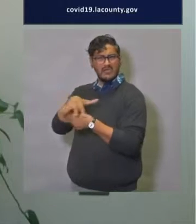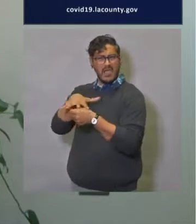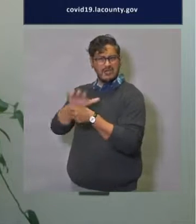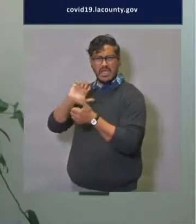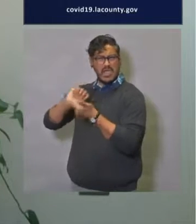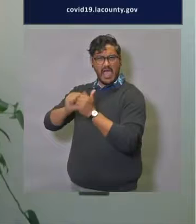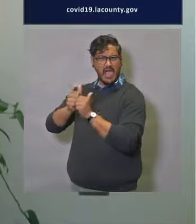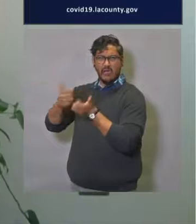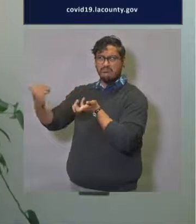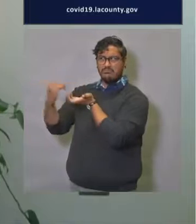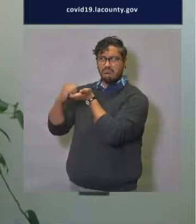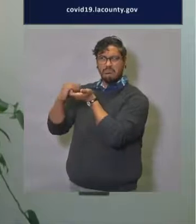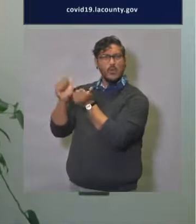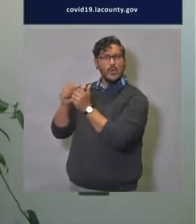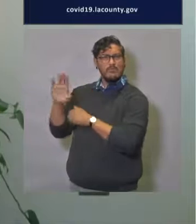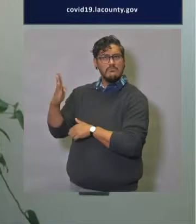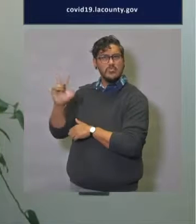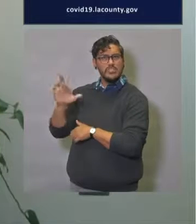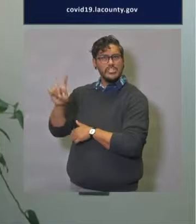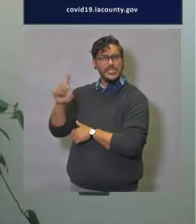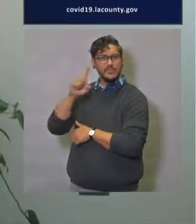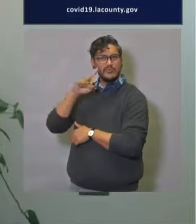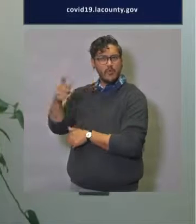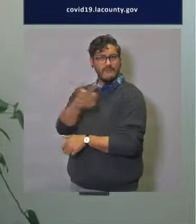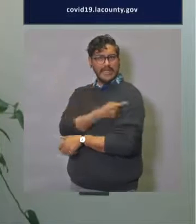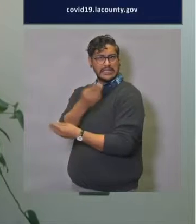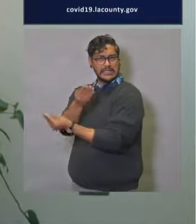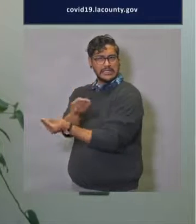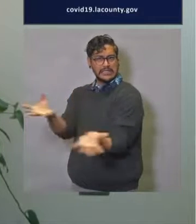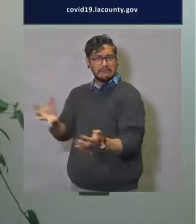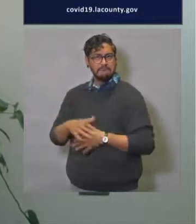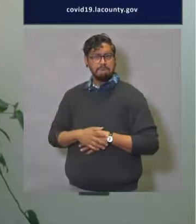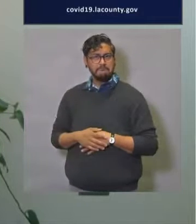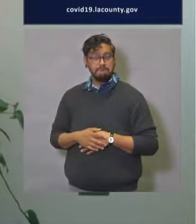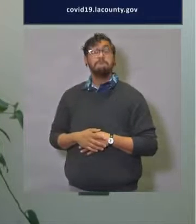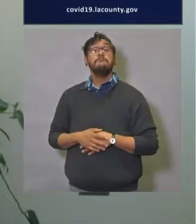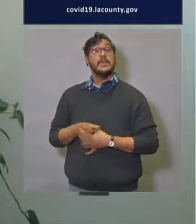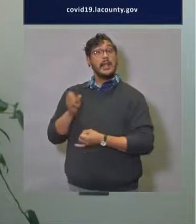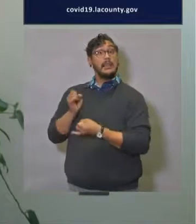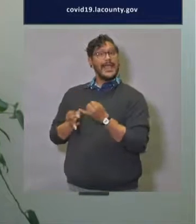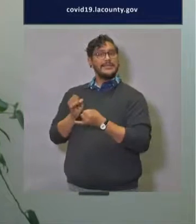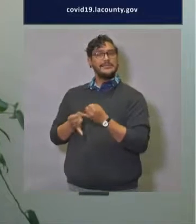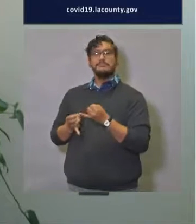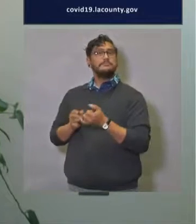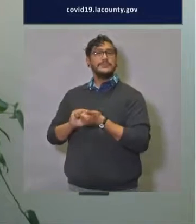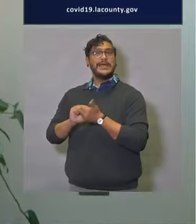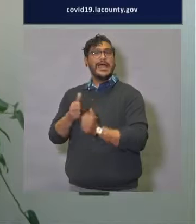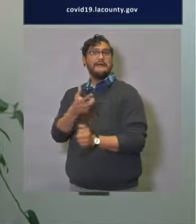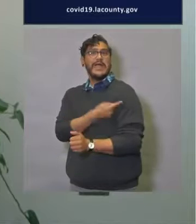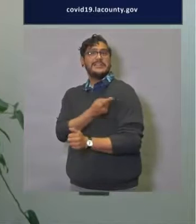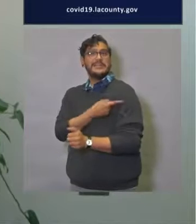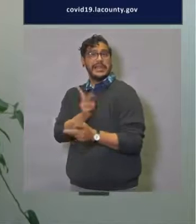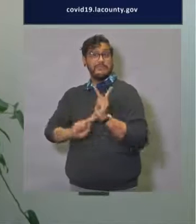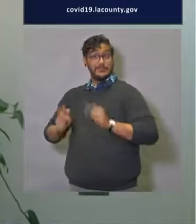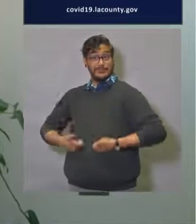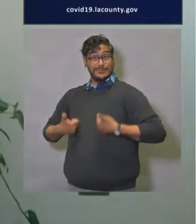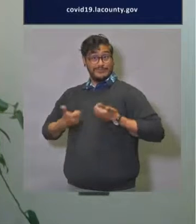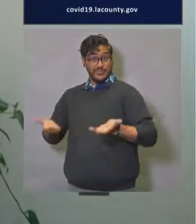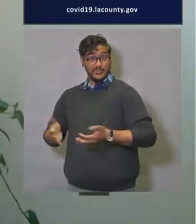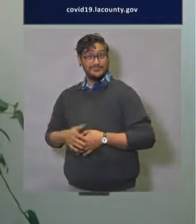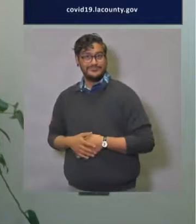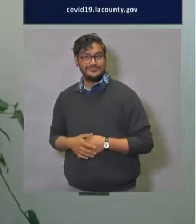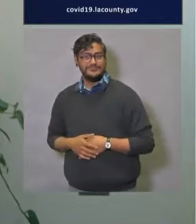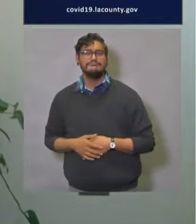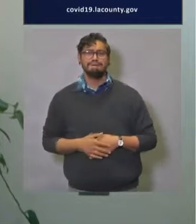vaccine distribution, and then updates on our progress to vaccinate our residents. Now to start with an update on our